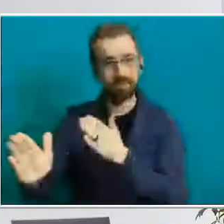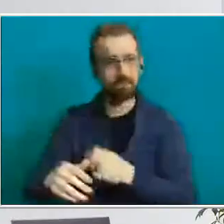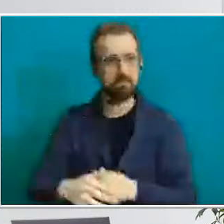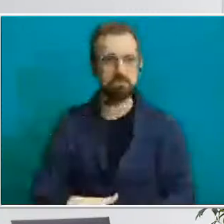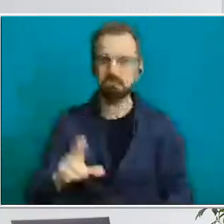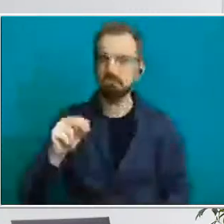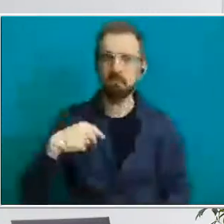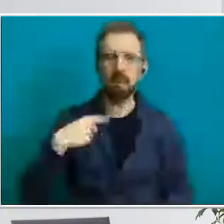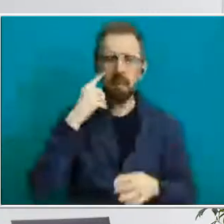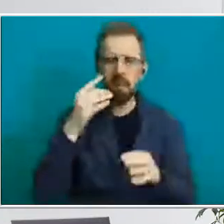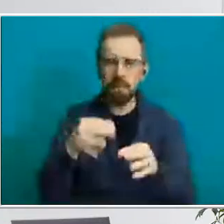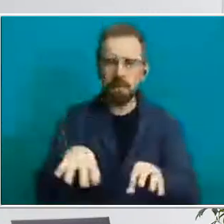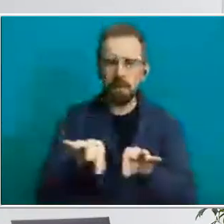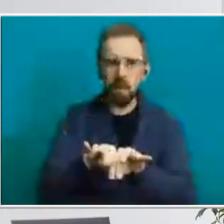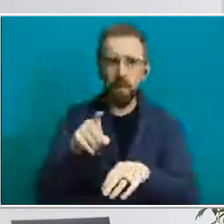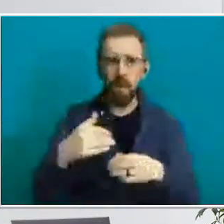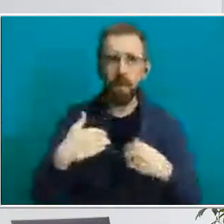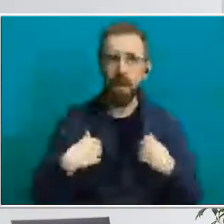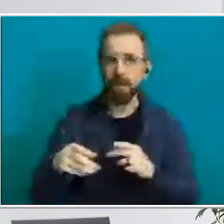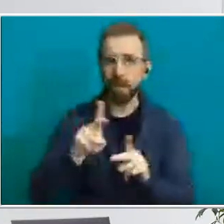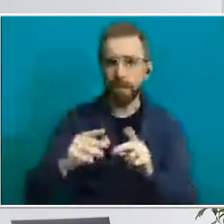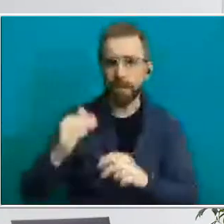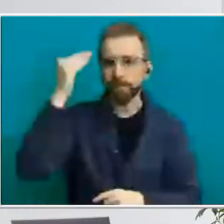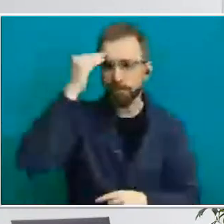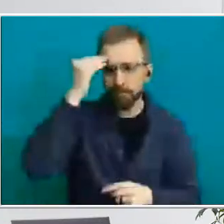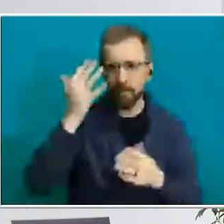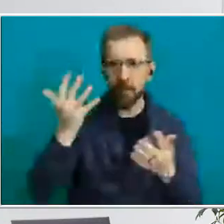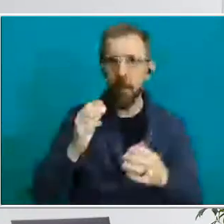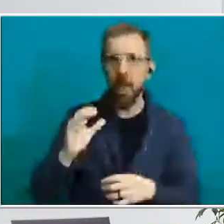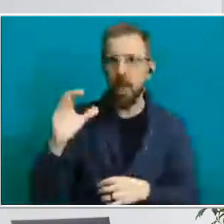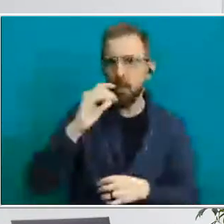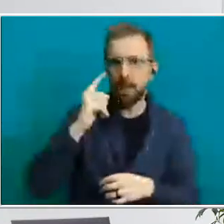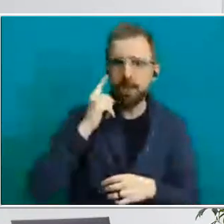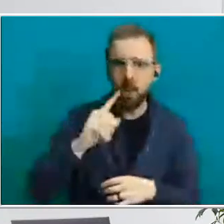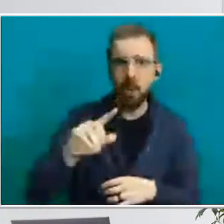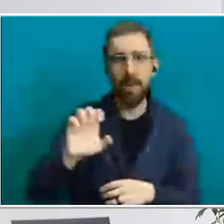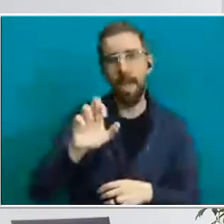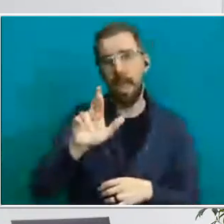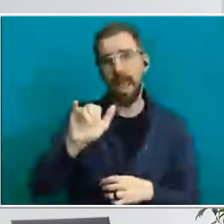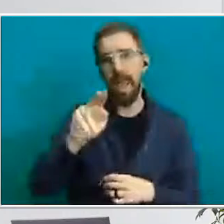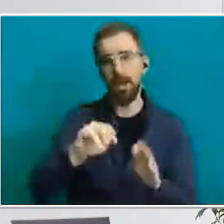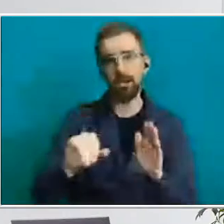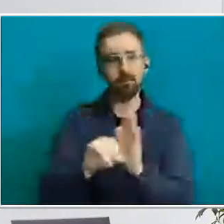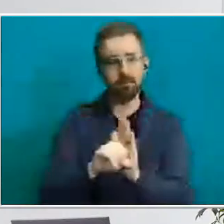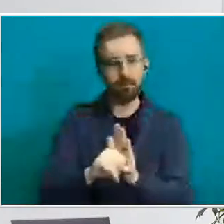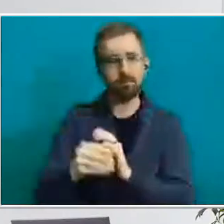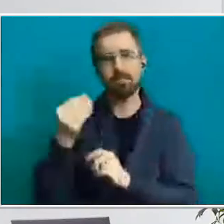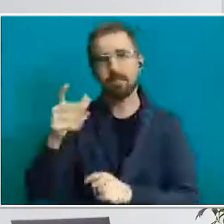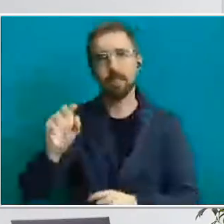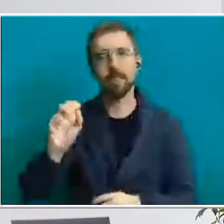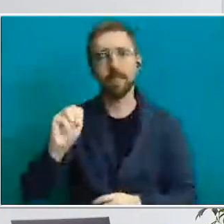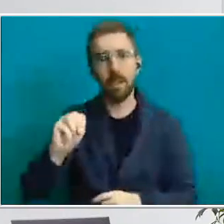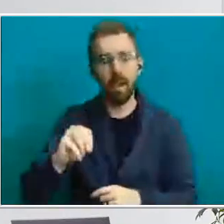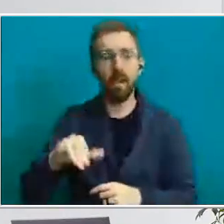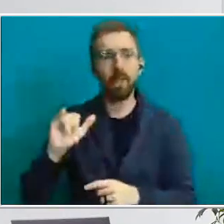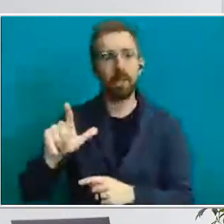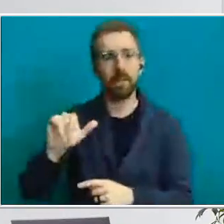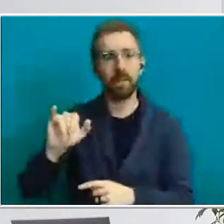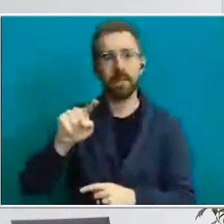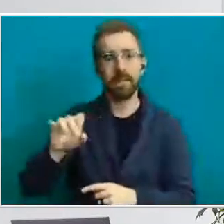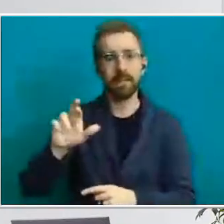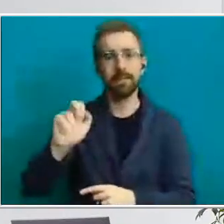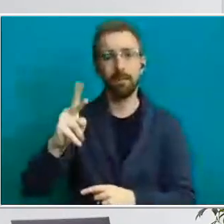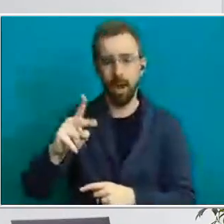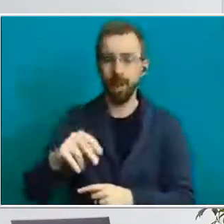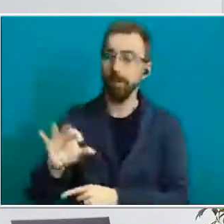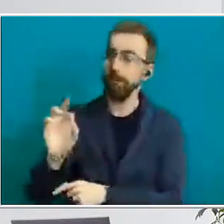important. Like, well, you have people that know what to look for. Like Aaron identified it and sent to Tom, who identified that was a Lisfranc very appropriately. And then